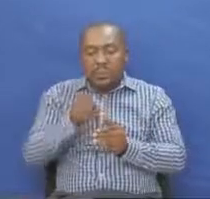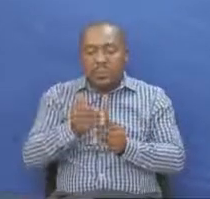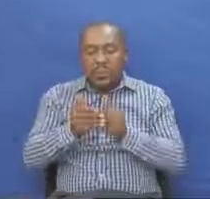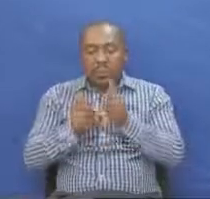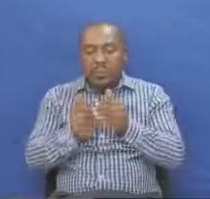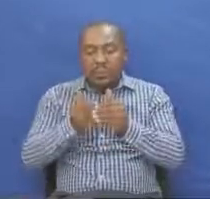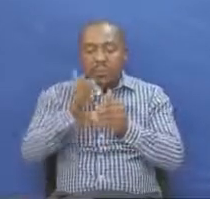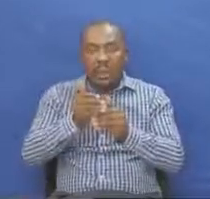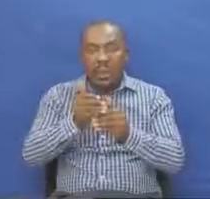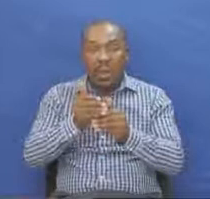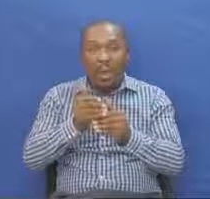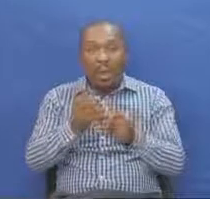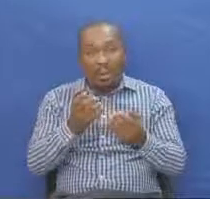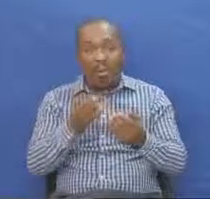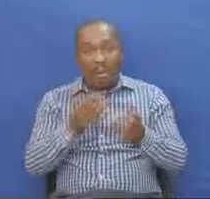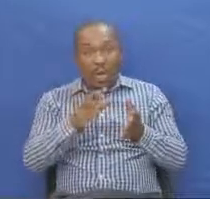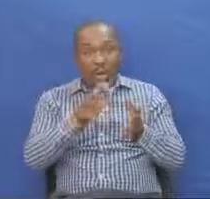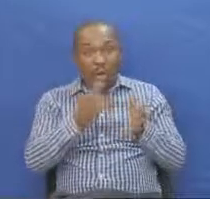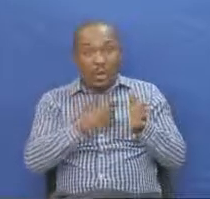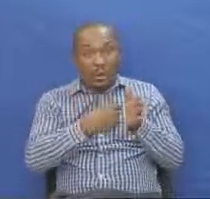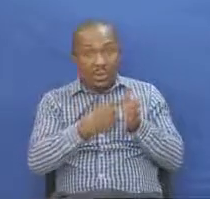instars. For instance,